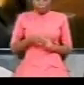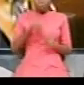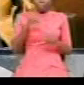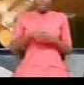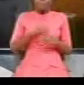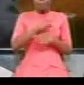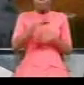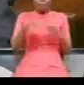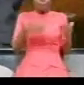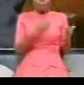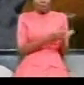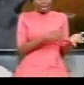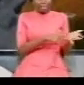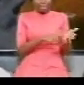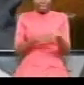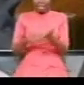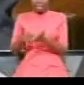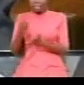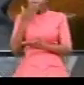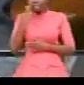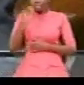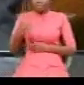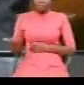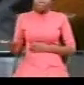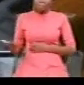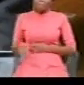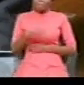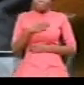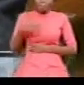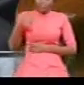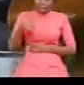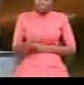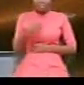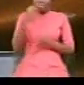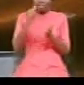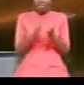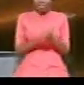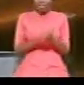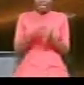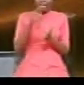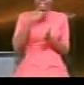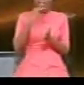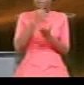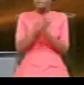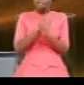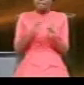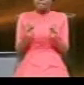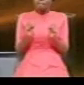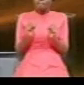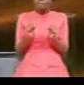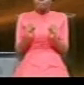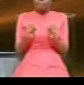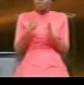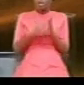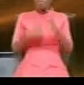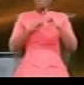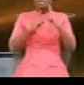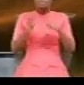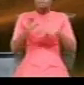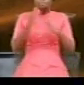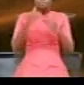all these evils and still claim to be saved? What answer do